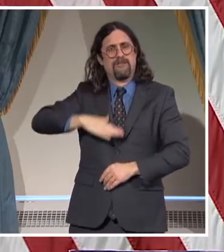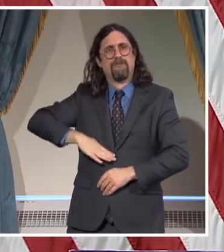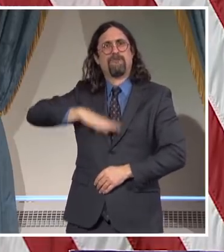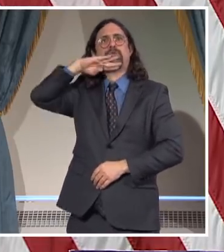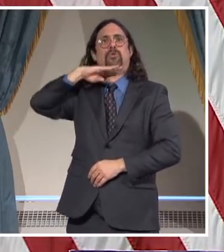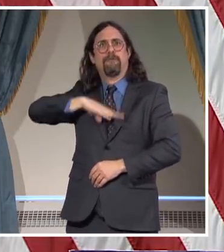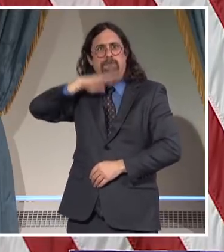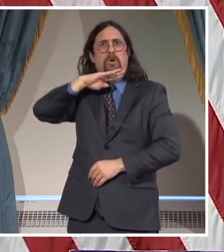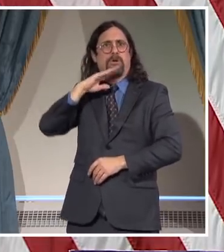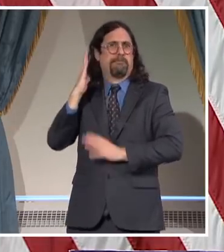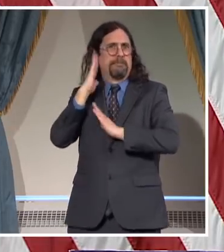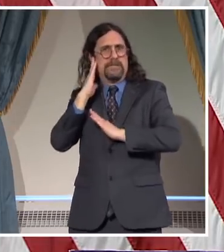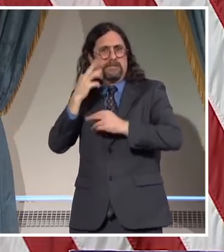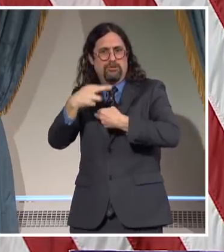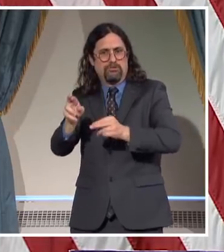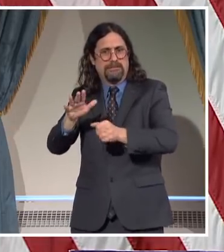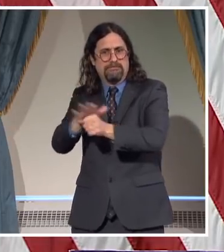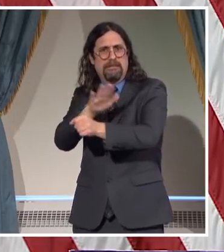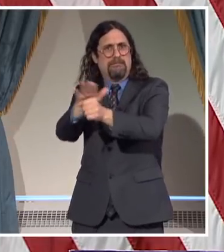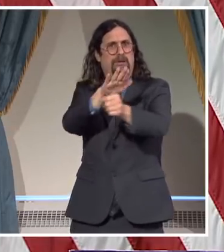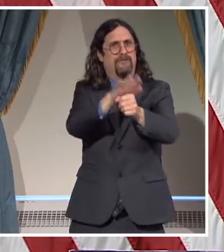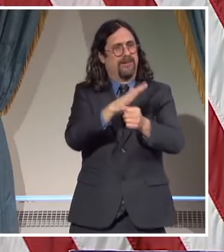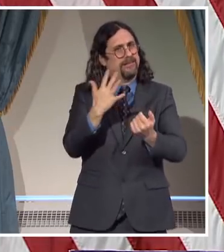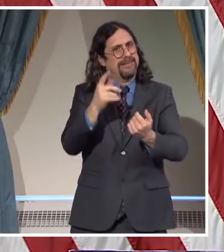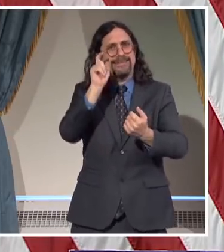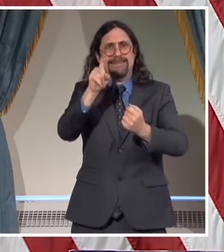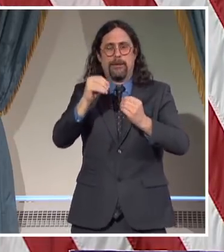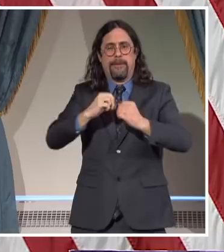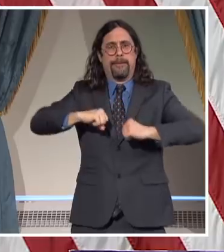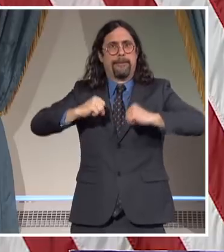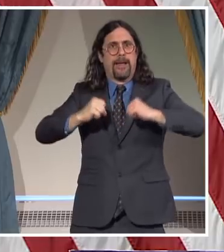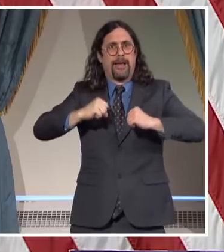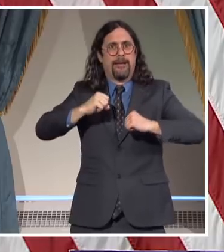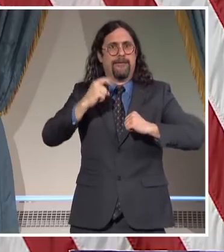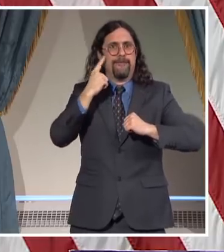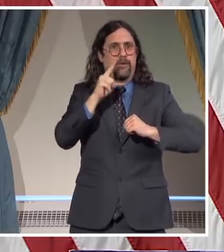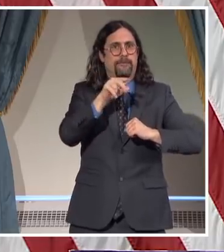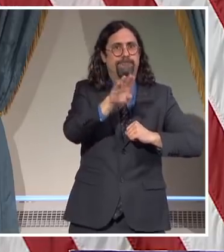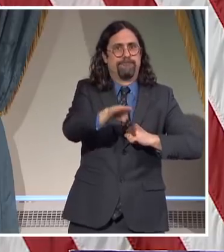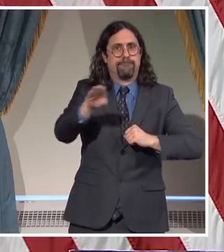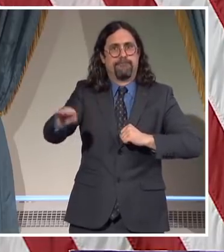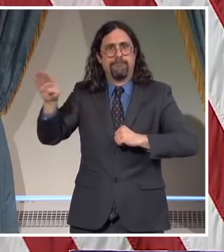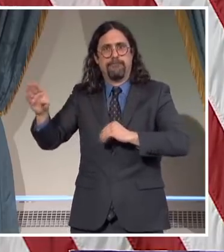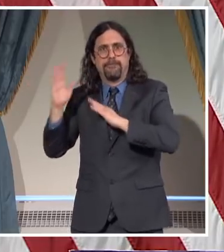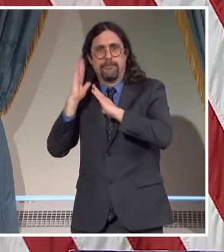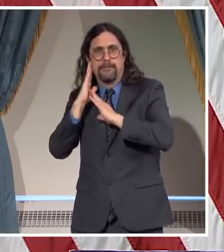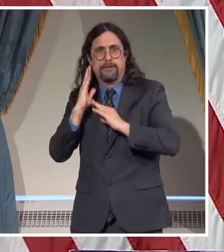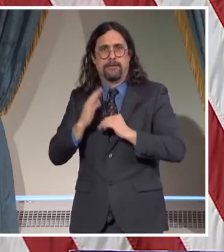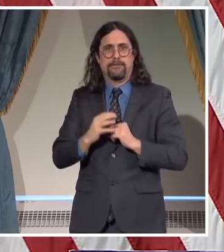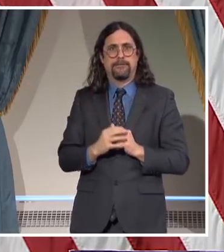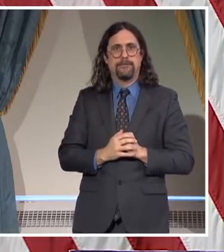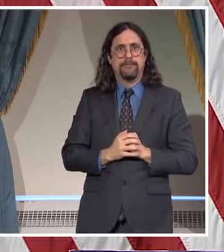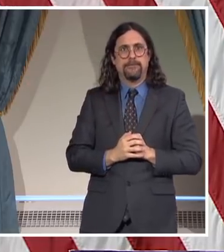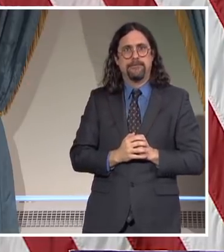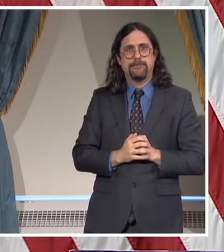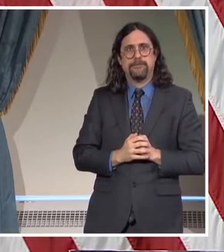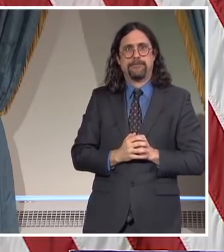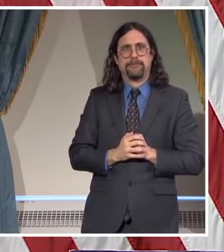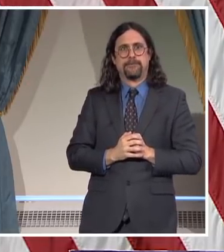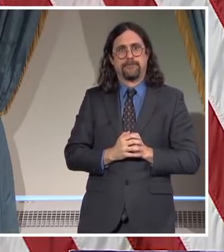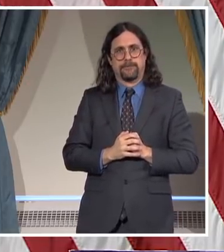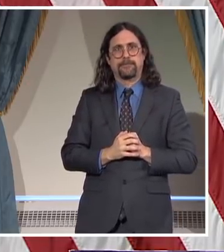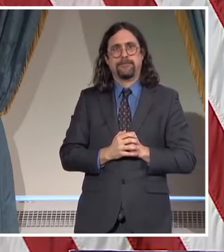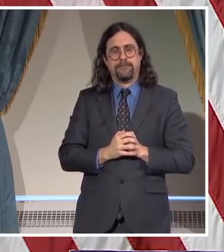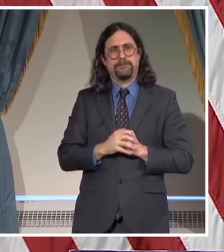painful obligation I have every time I join with you to tell you the overall numbers, and I will say every single time, these are